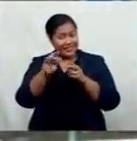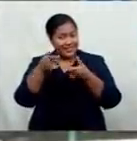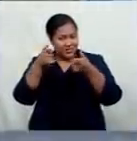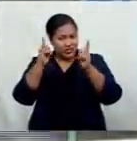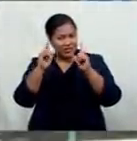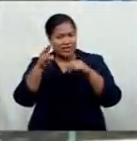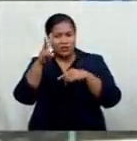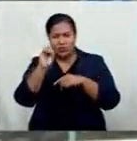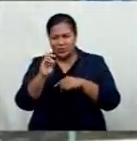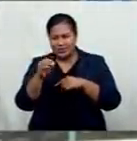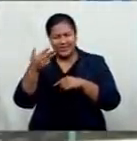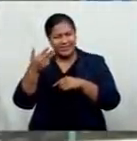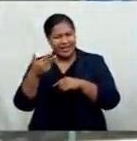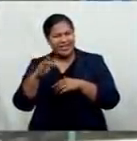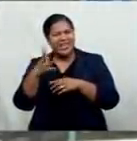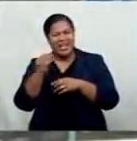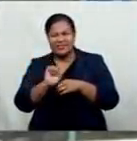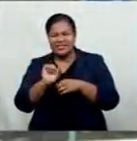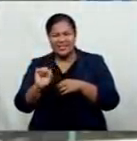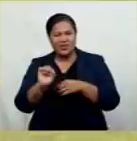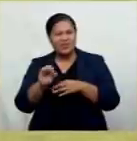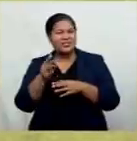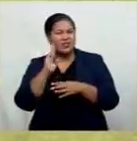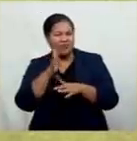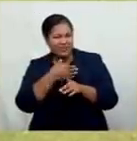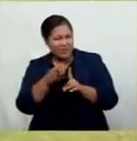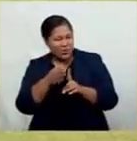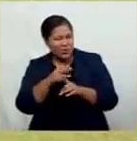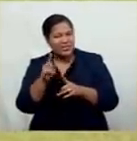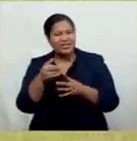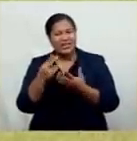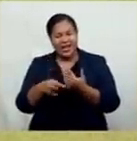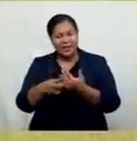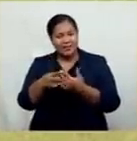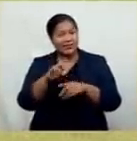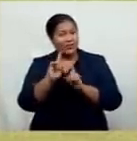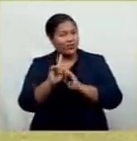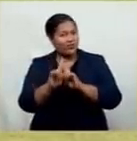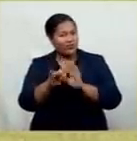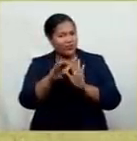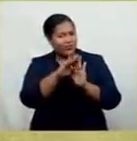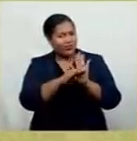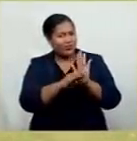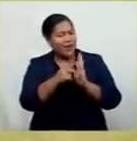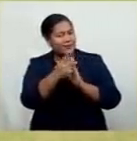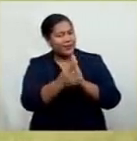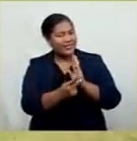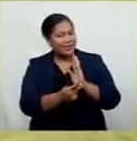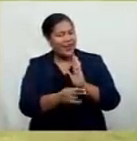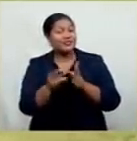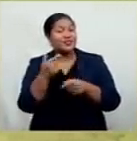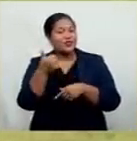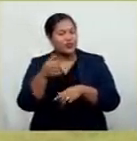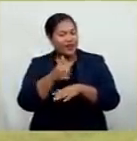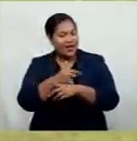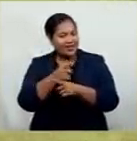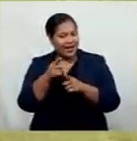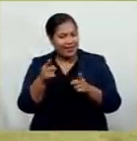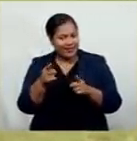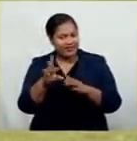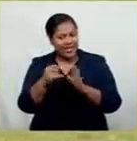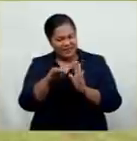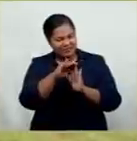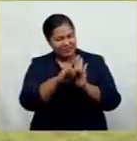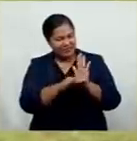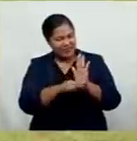there have been serious allegations of mismanagement and failure to adhere to principles of good governance, established rules and